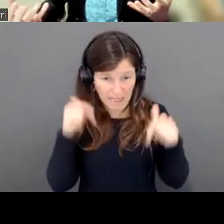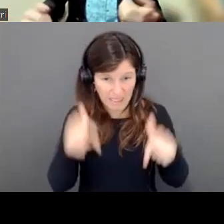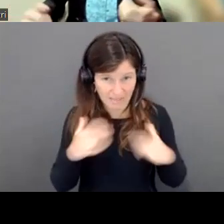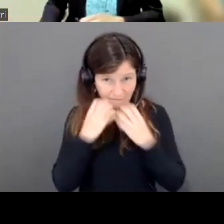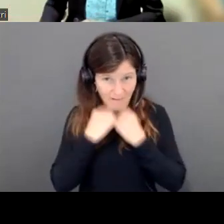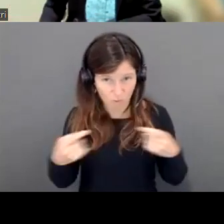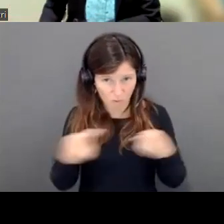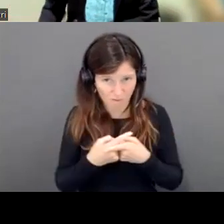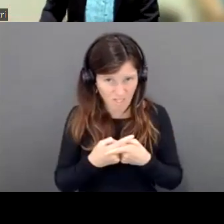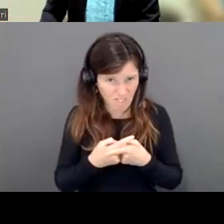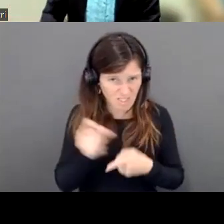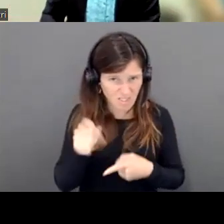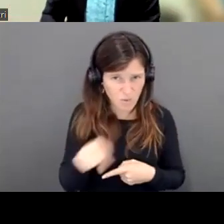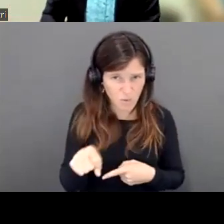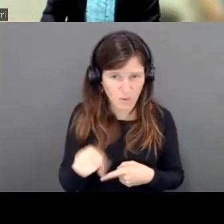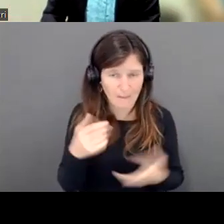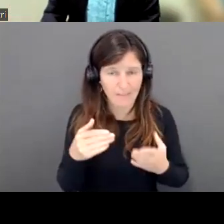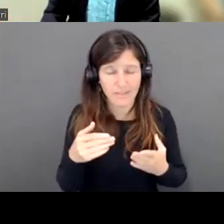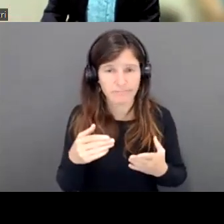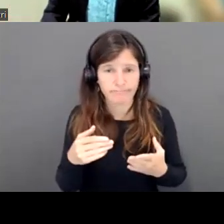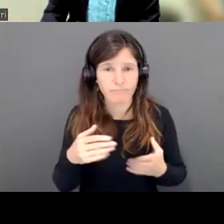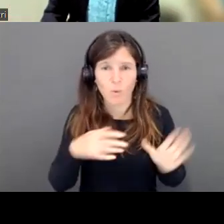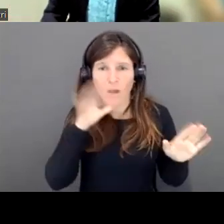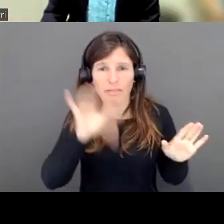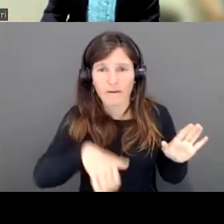do we need to explore? And